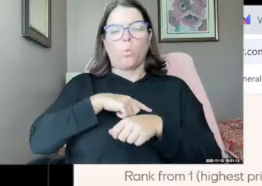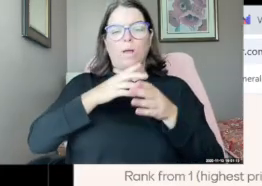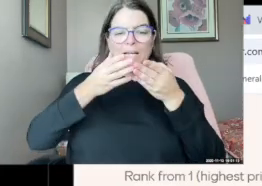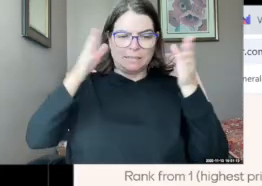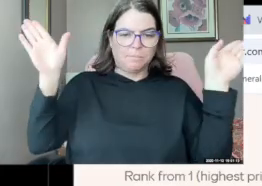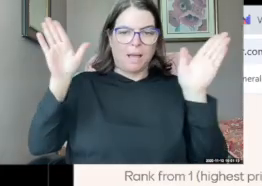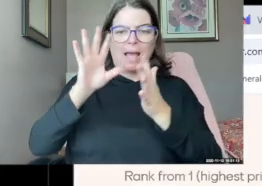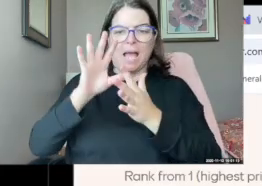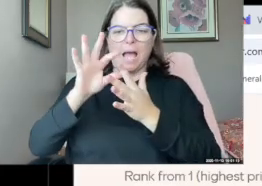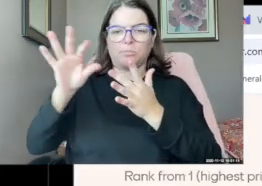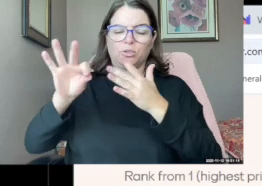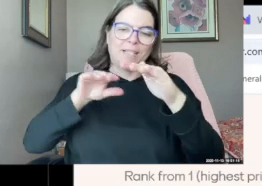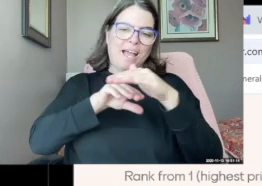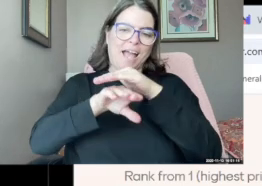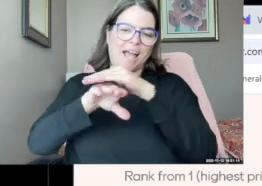CARB at large,